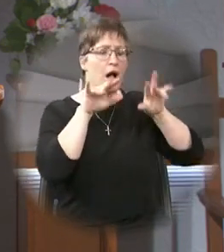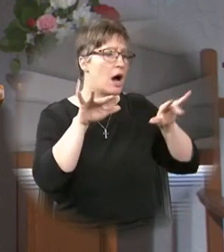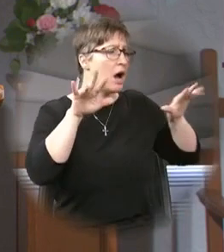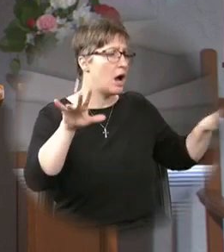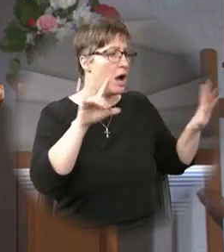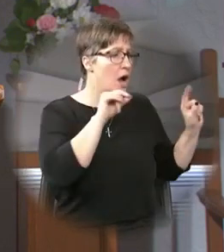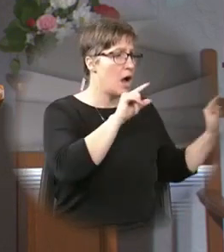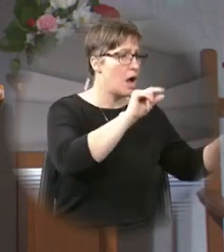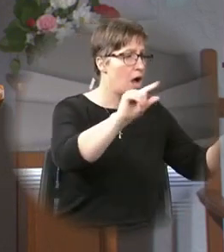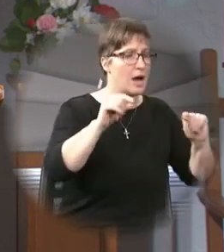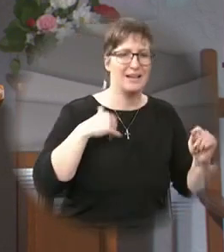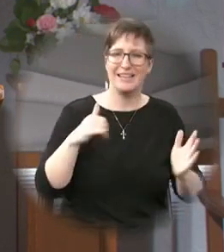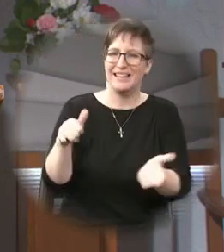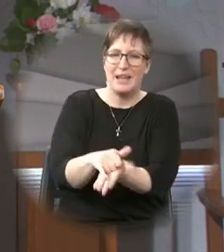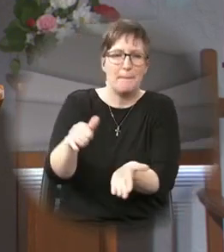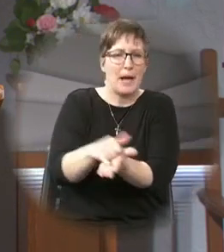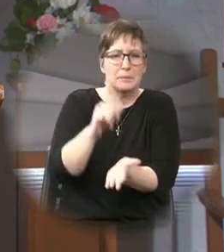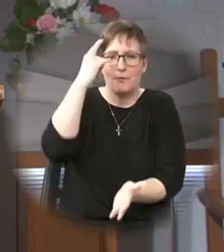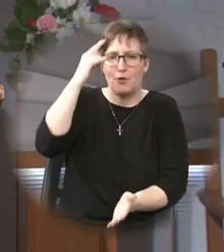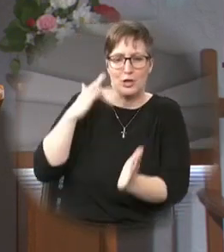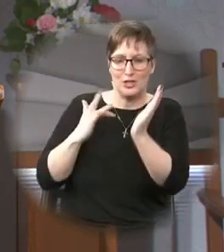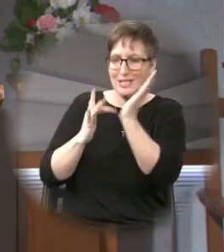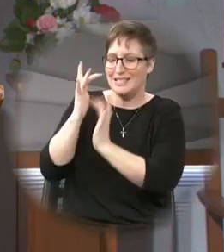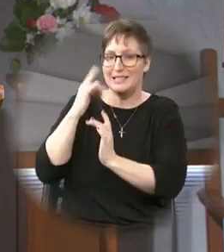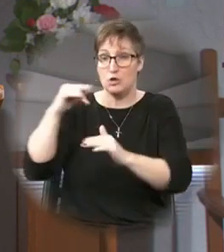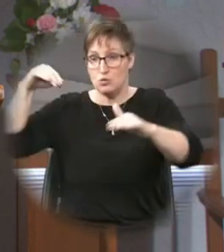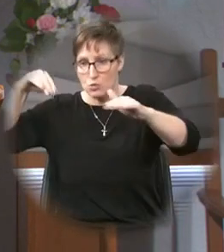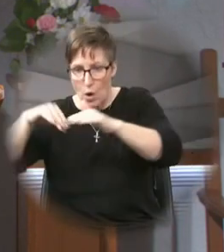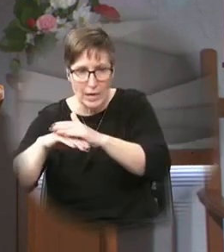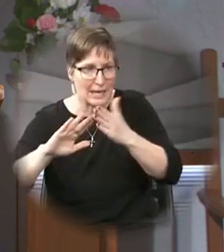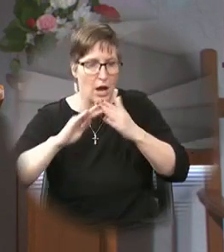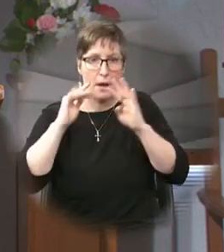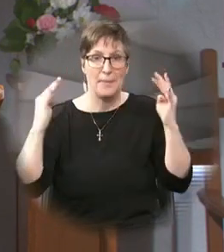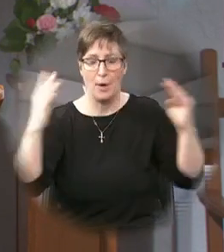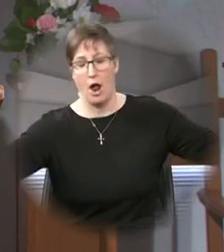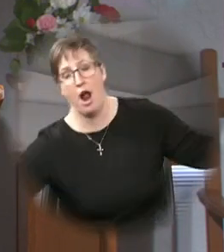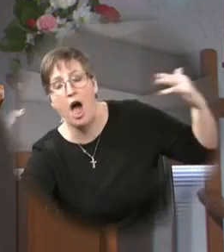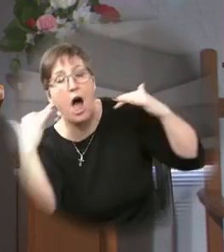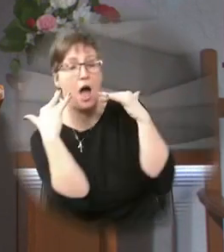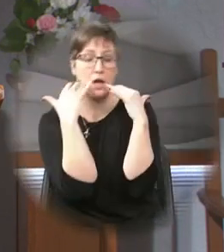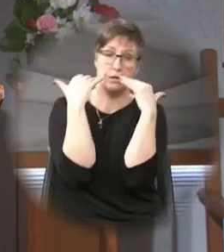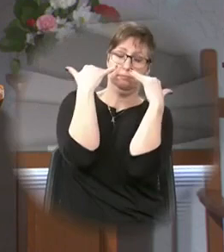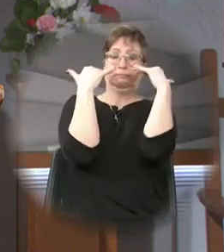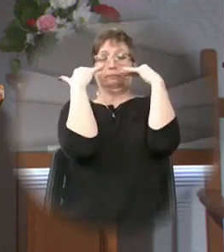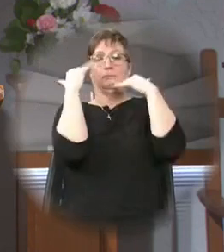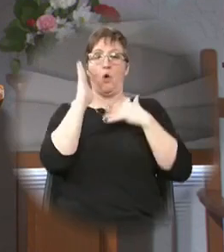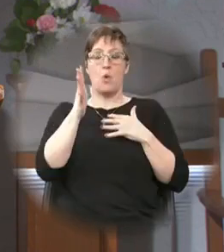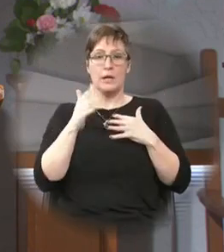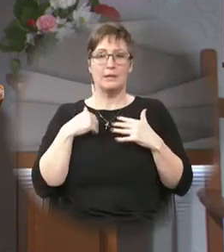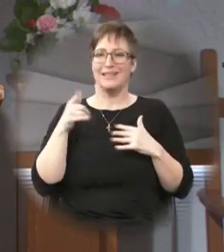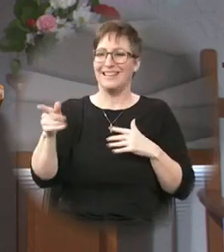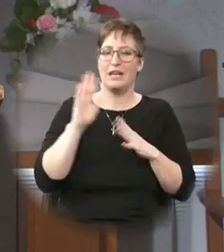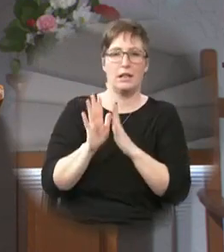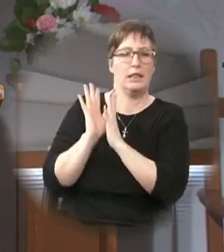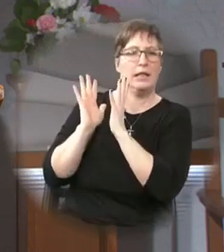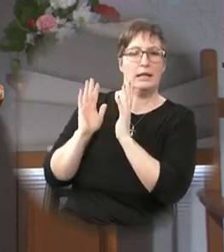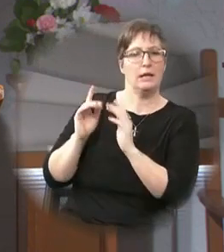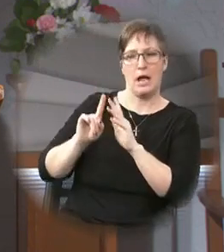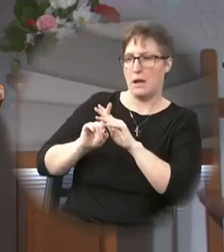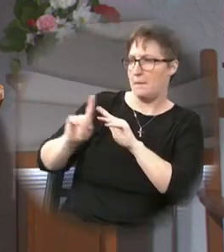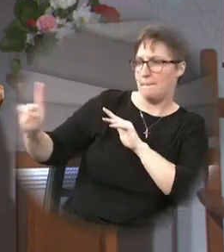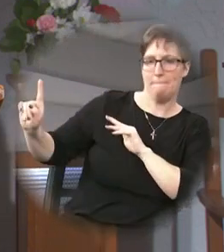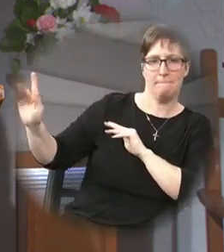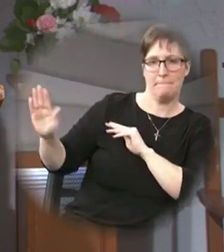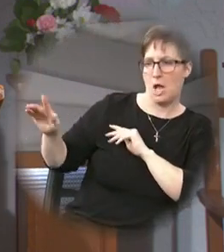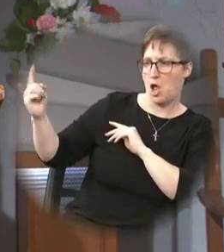was impossible for Jesus to enter a town openly. He remained outside in deserted places, and people kept